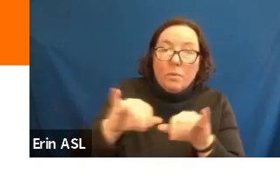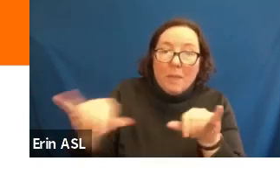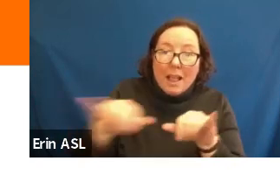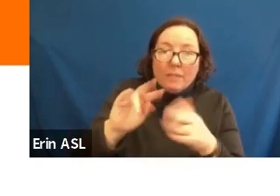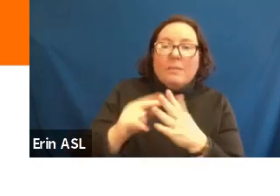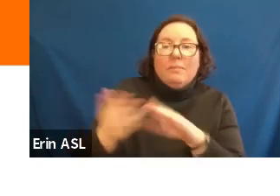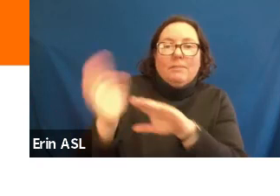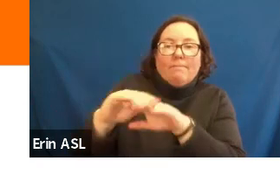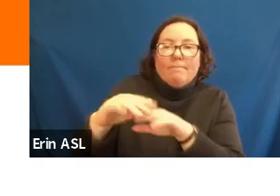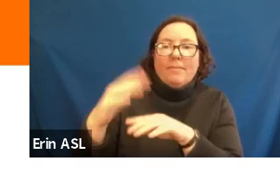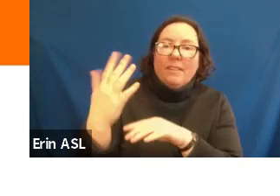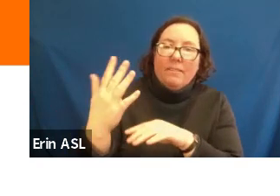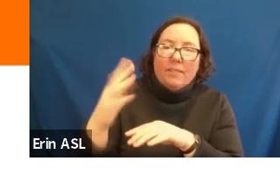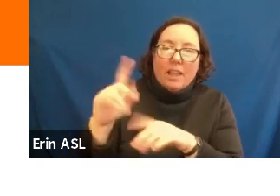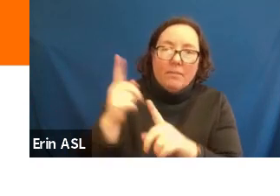application.